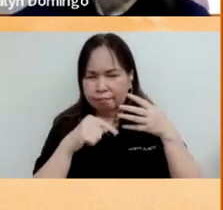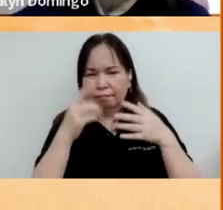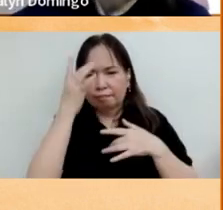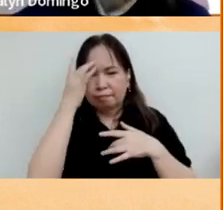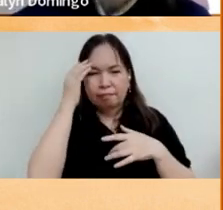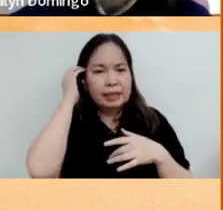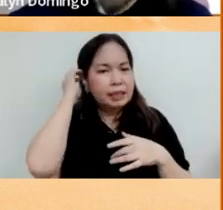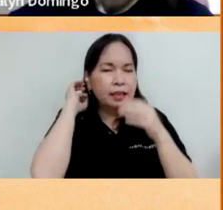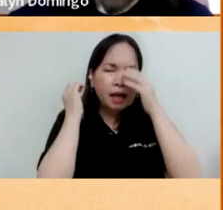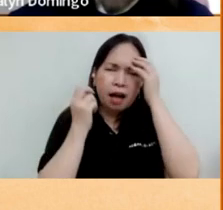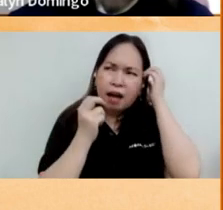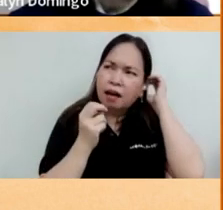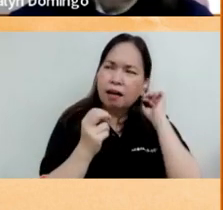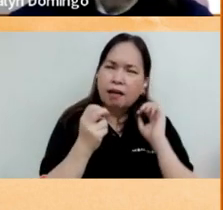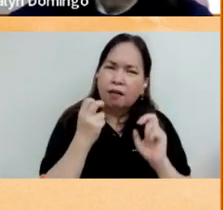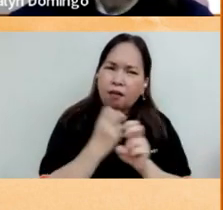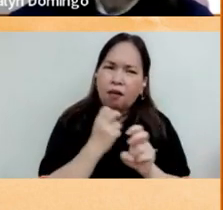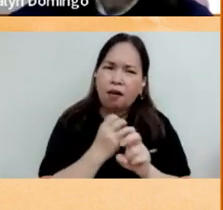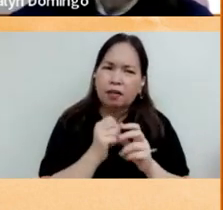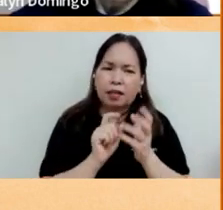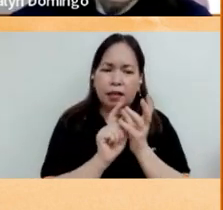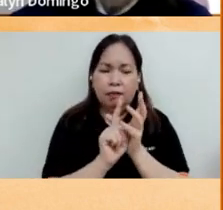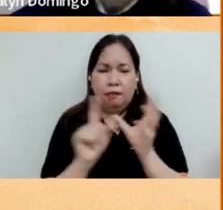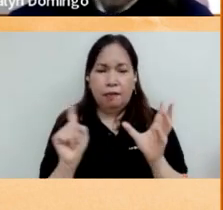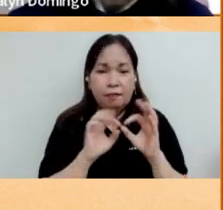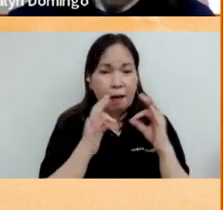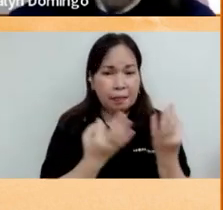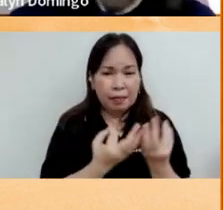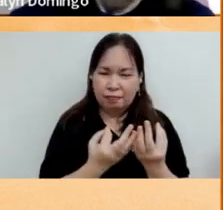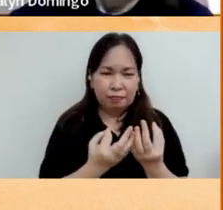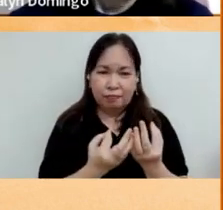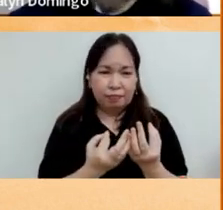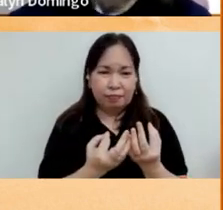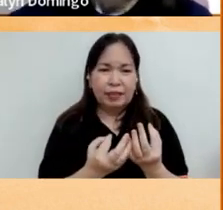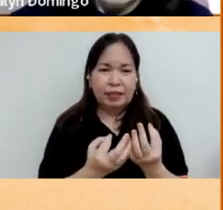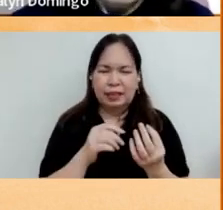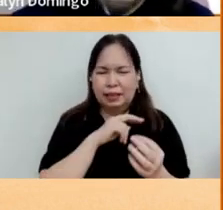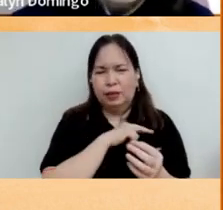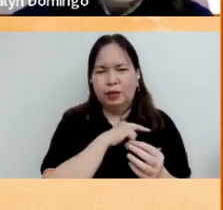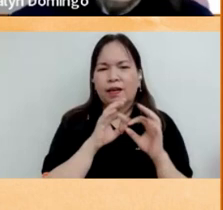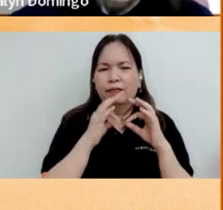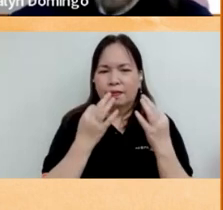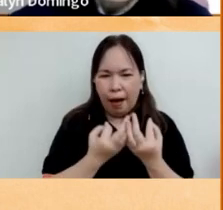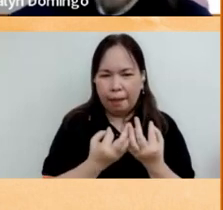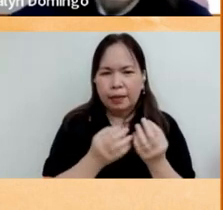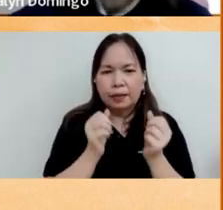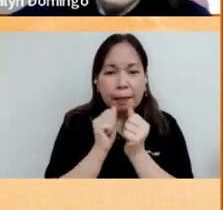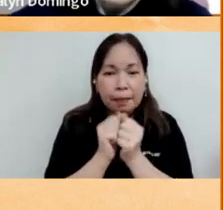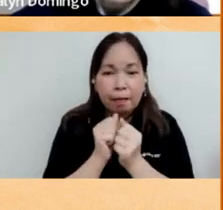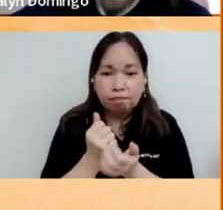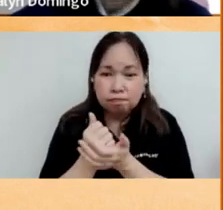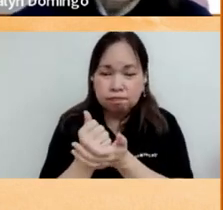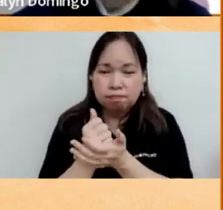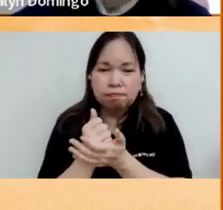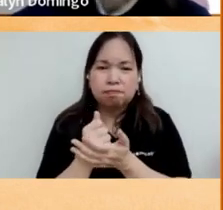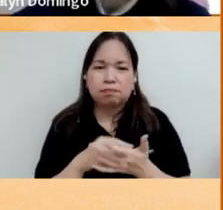family system. Parental involvement is key. This may include family therapy and